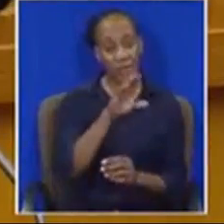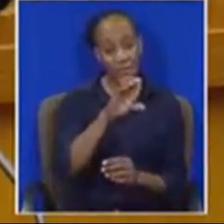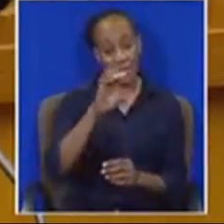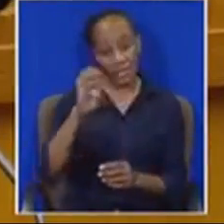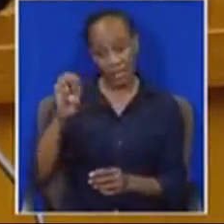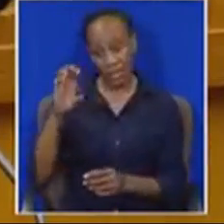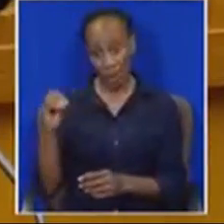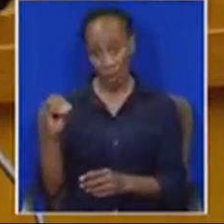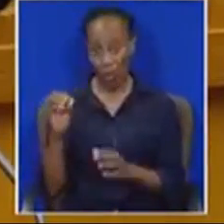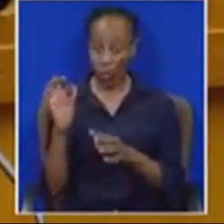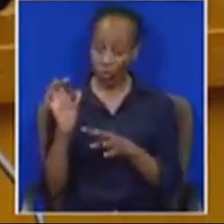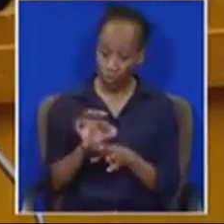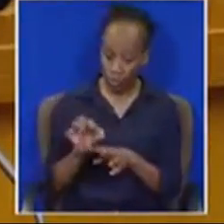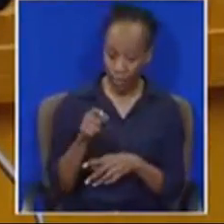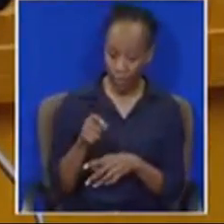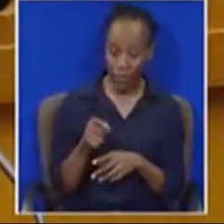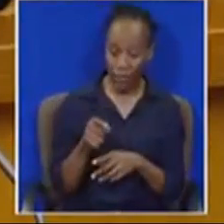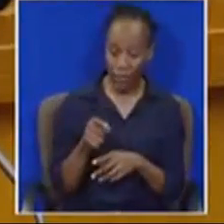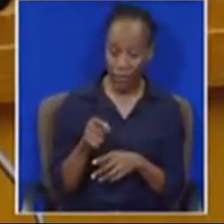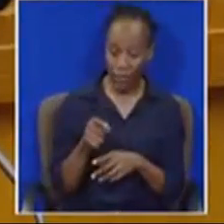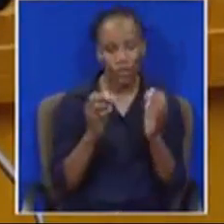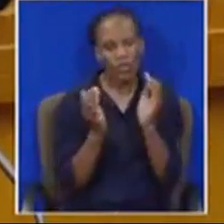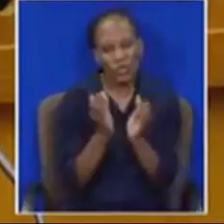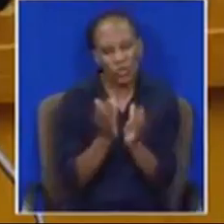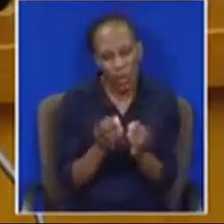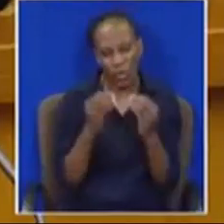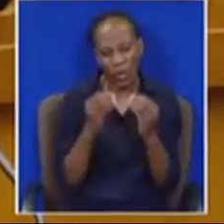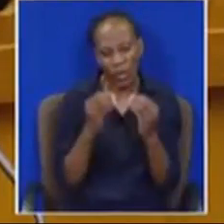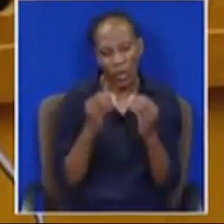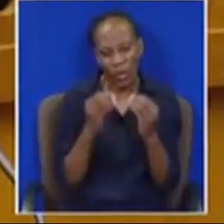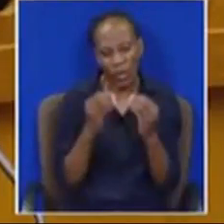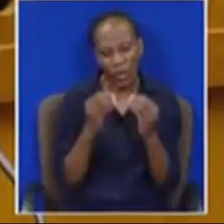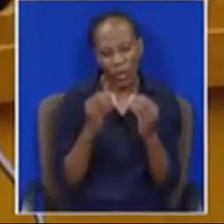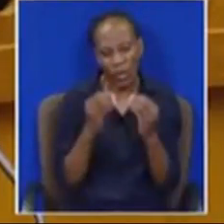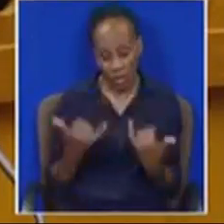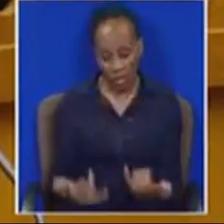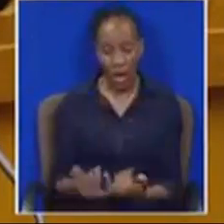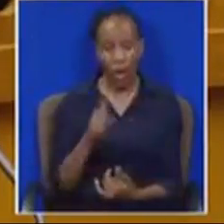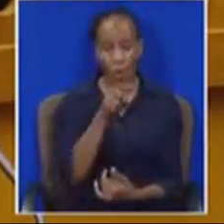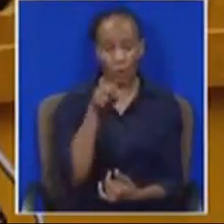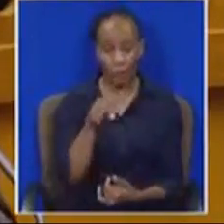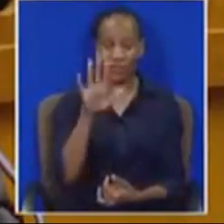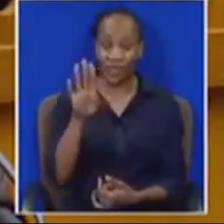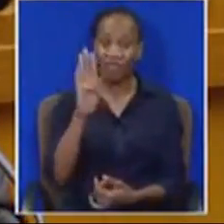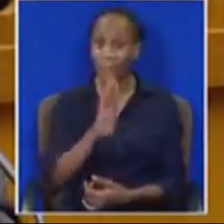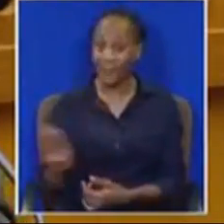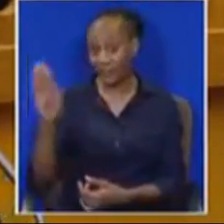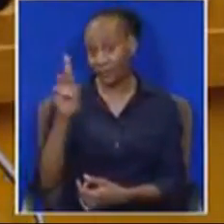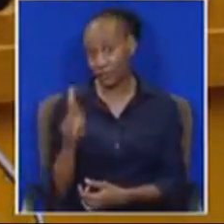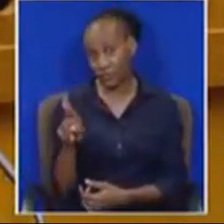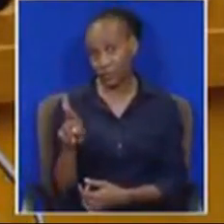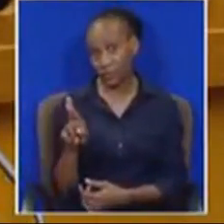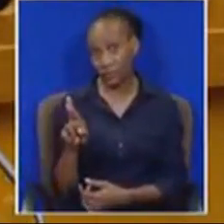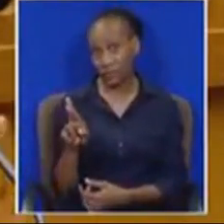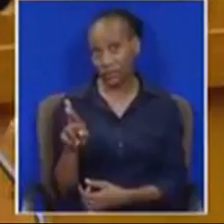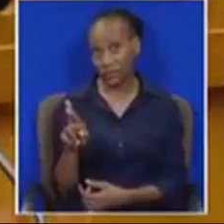initiatives of a small business fund, which currently stands at 1.5 billion rand, is